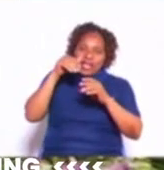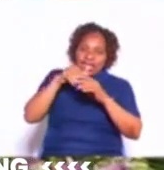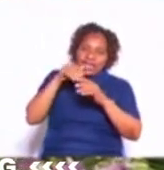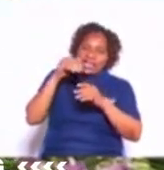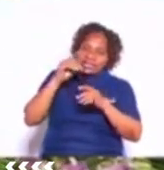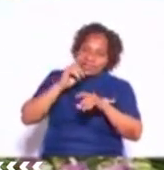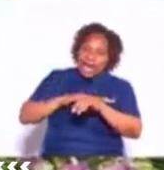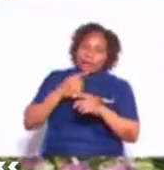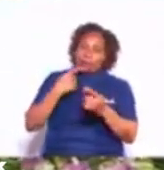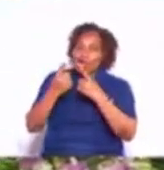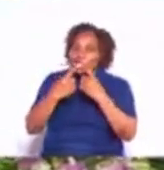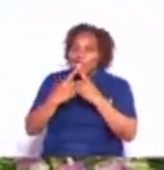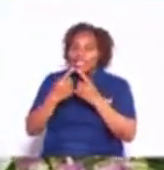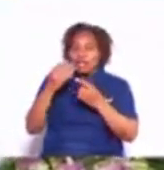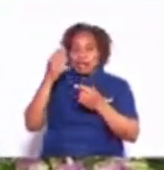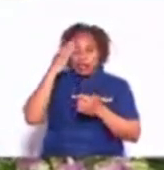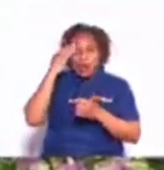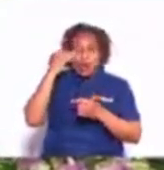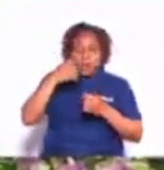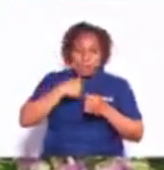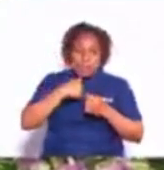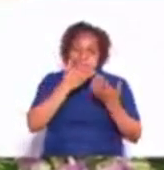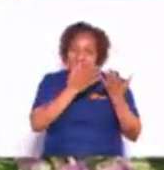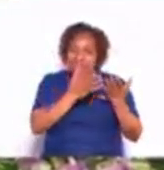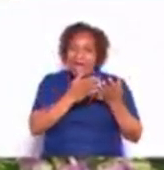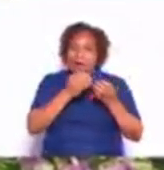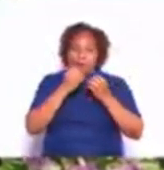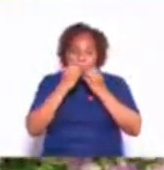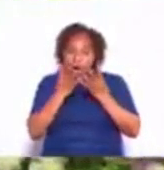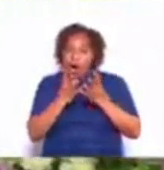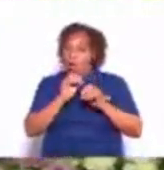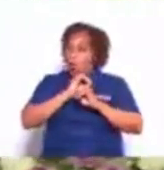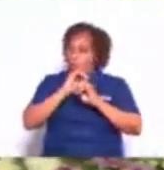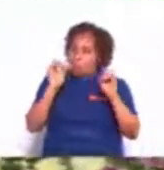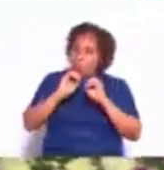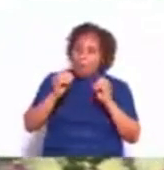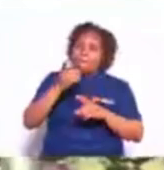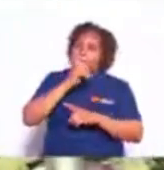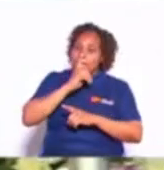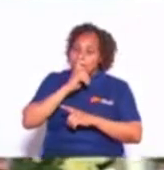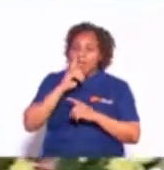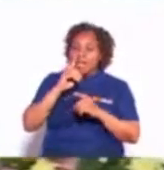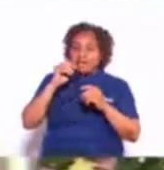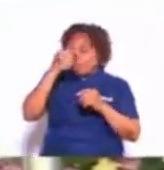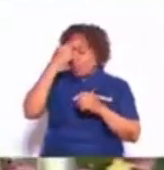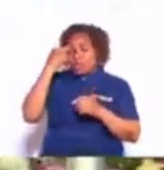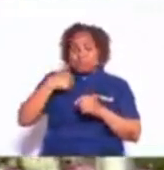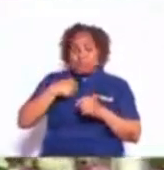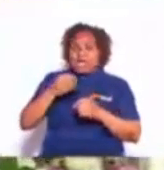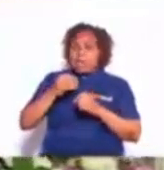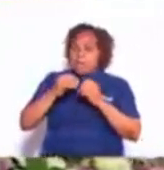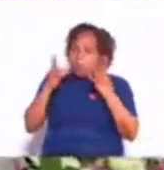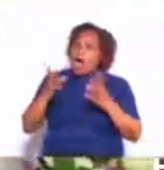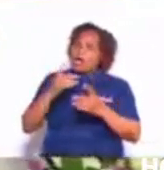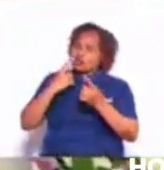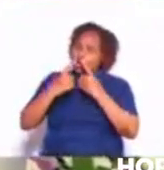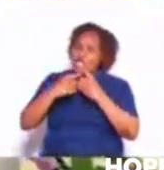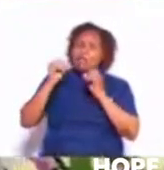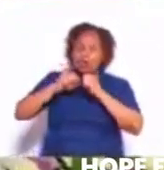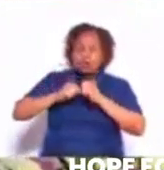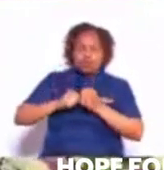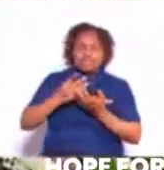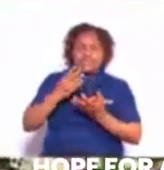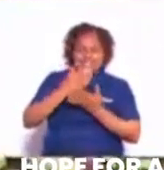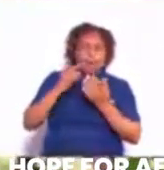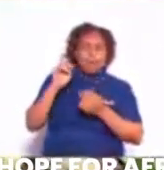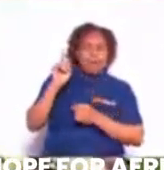talking. You know, my boundary is here. I will not talk more. I have to keep quiet. Because the more I talk, I offend somebody.